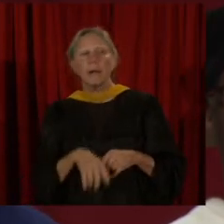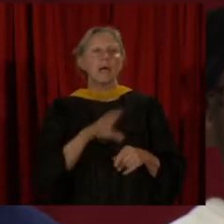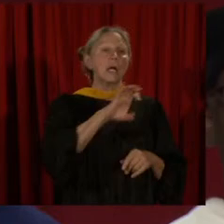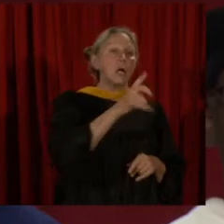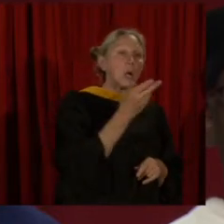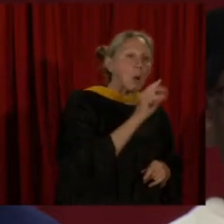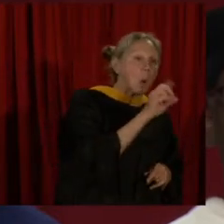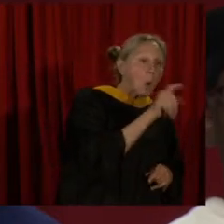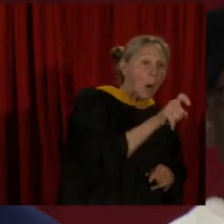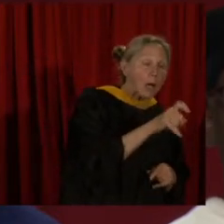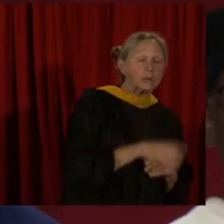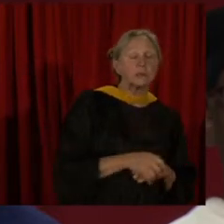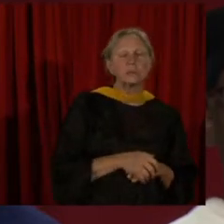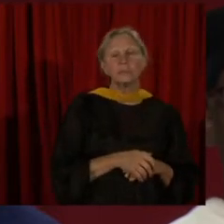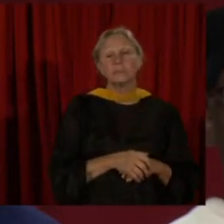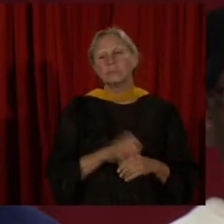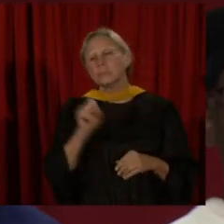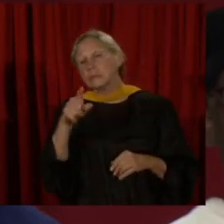Company,